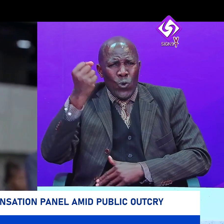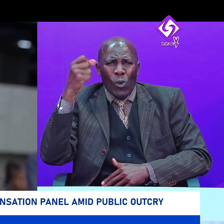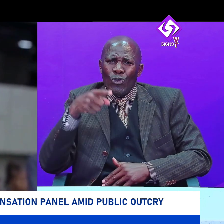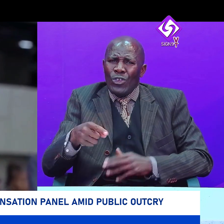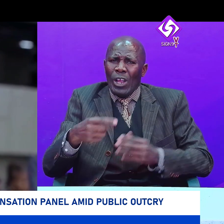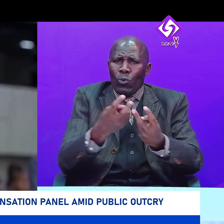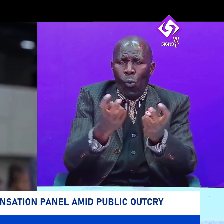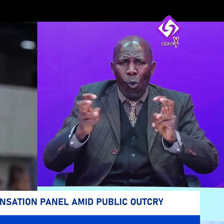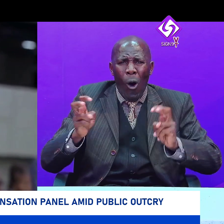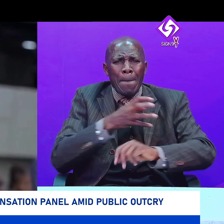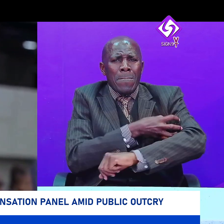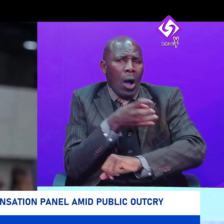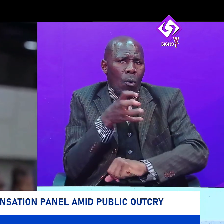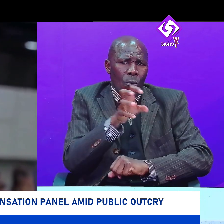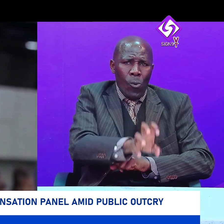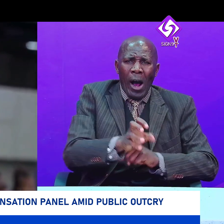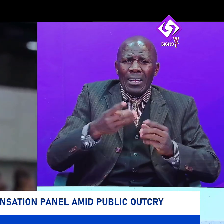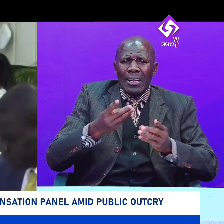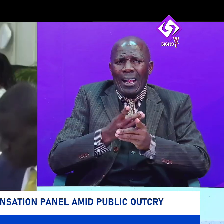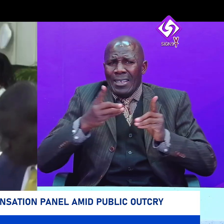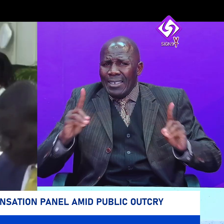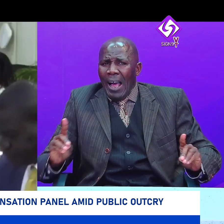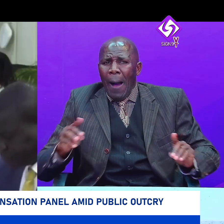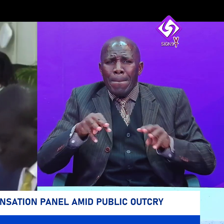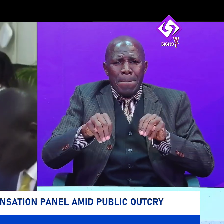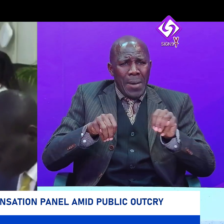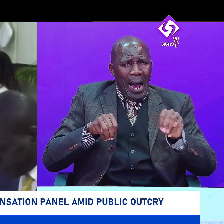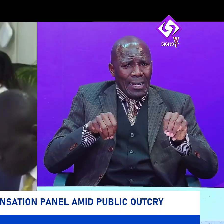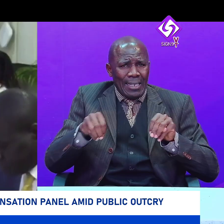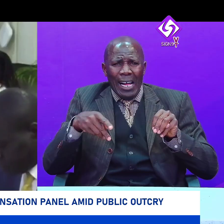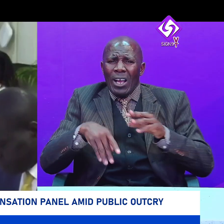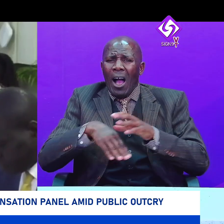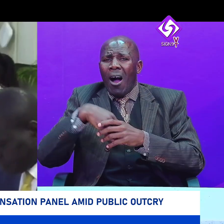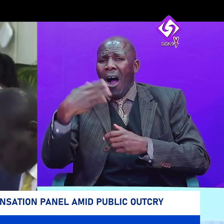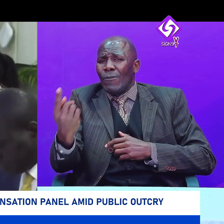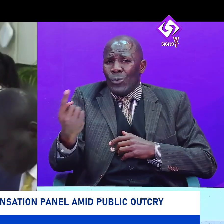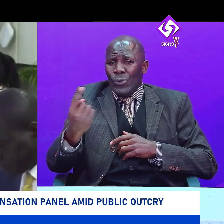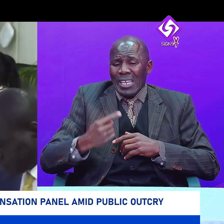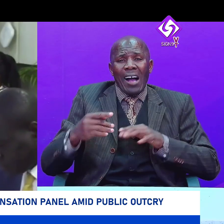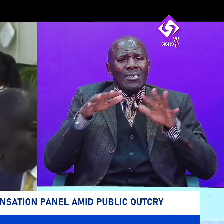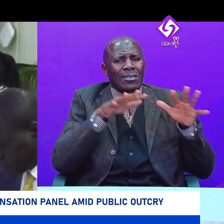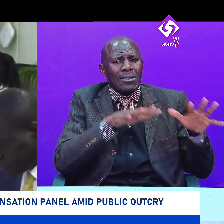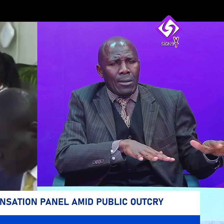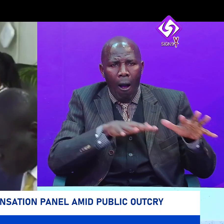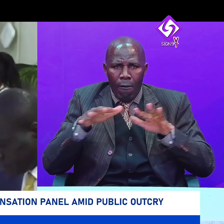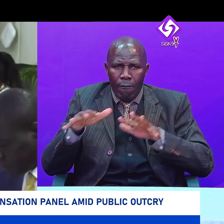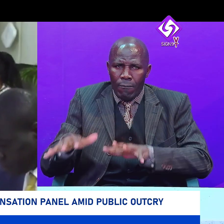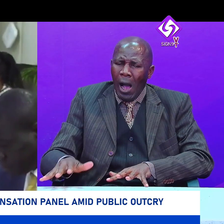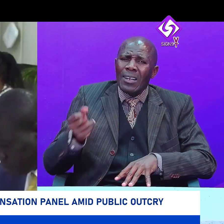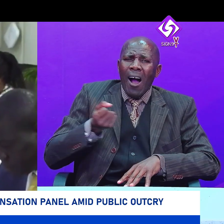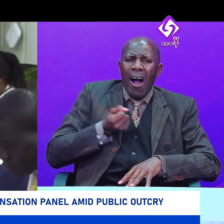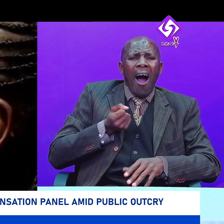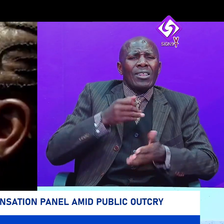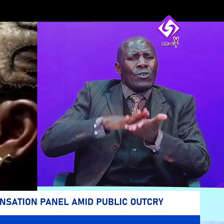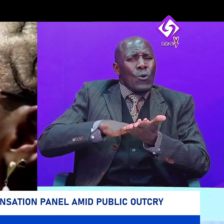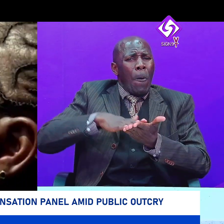cited limited timelines as a primary factor hindering the panel's ability to deliver